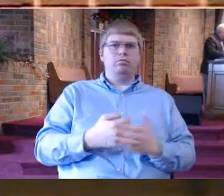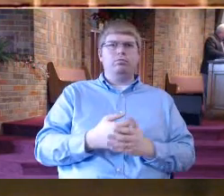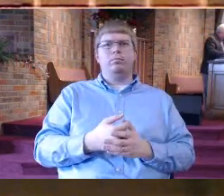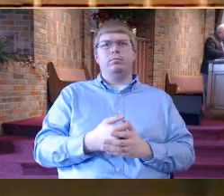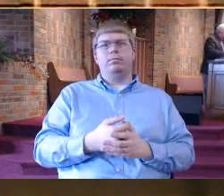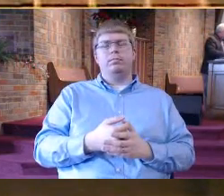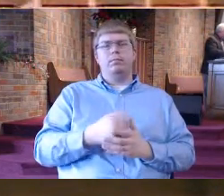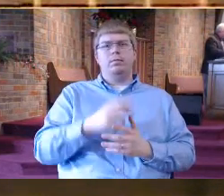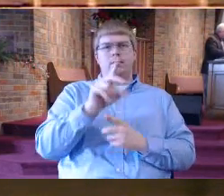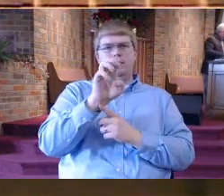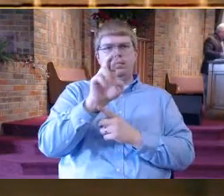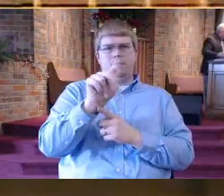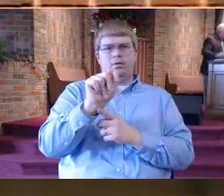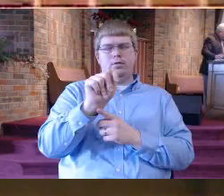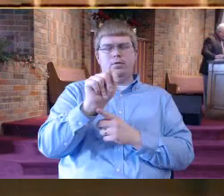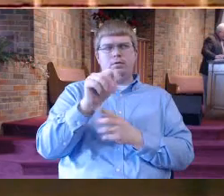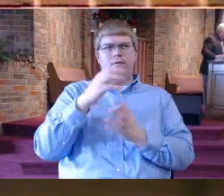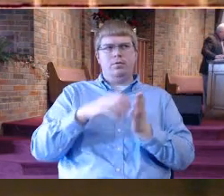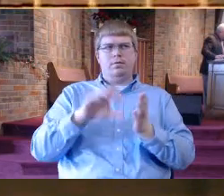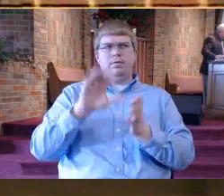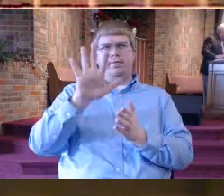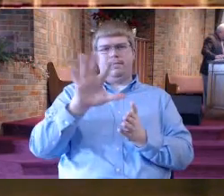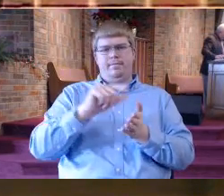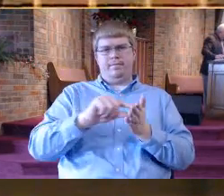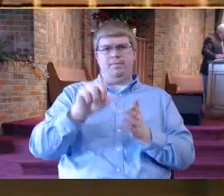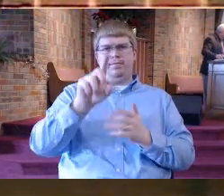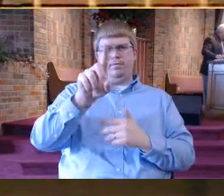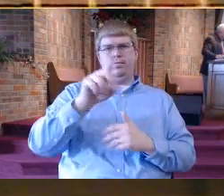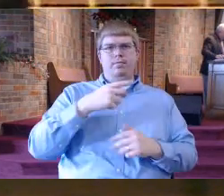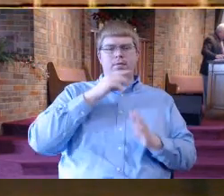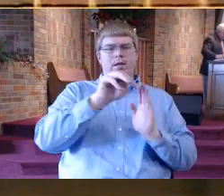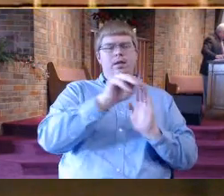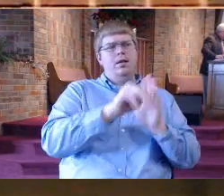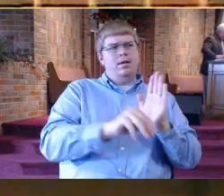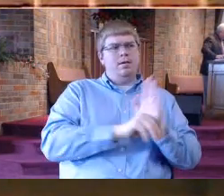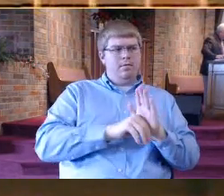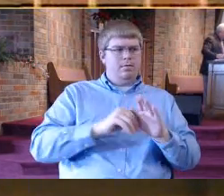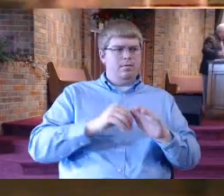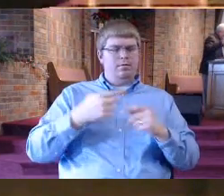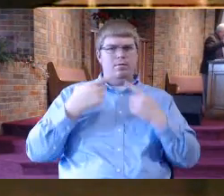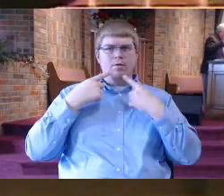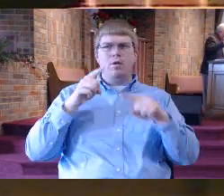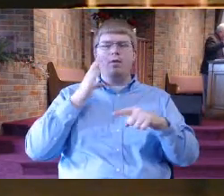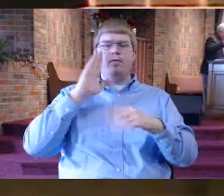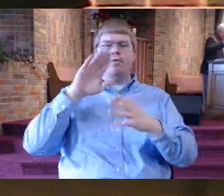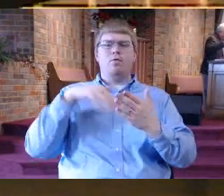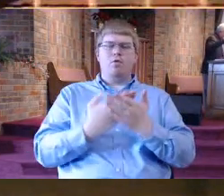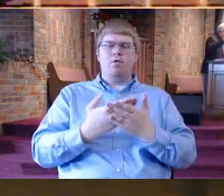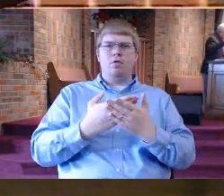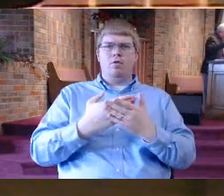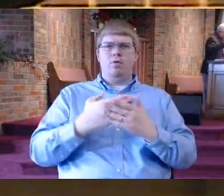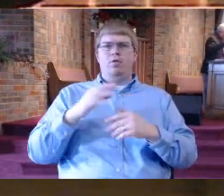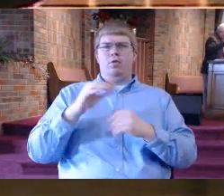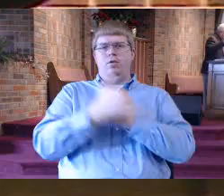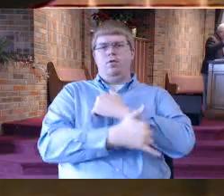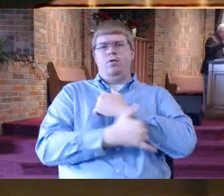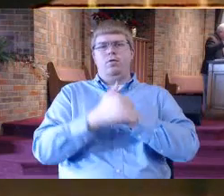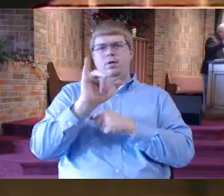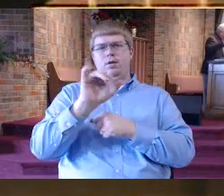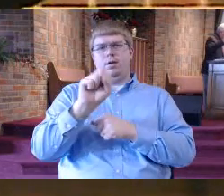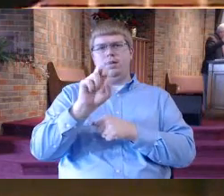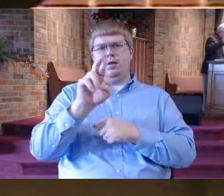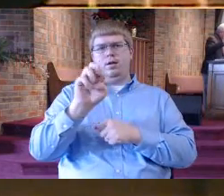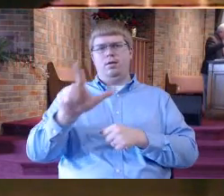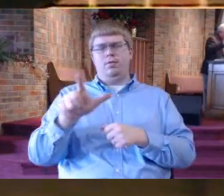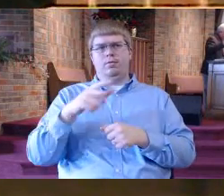Deuteronomy chapter 5, starting in the first verse. And Moses called all Israel and said to them, hear, O Israel, the statutes and